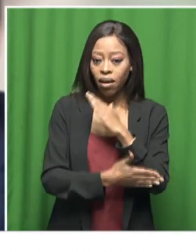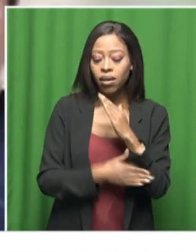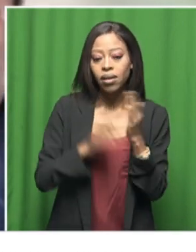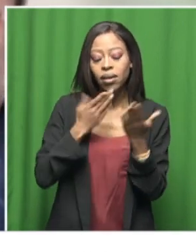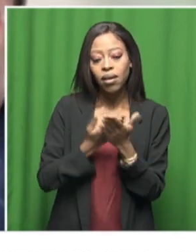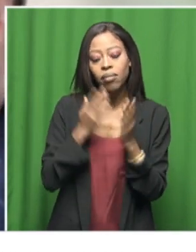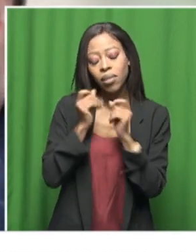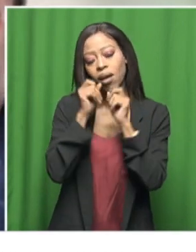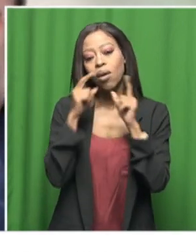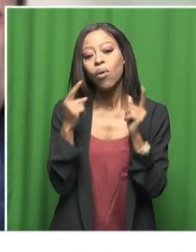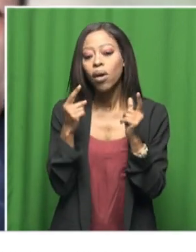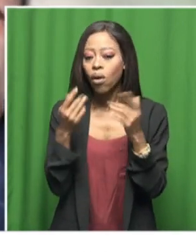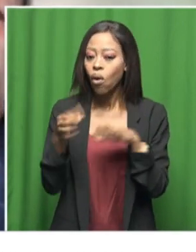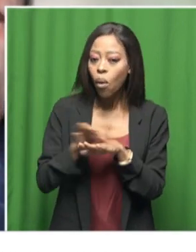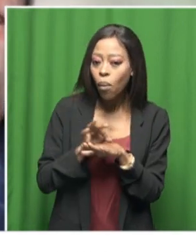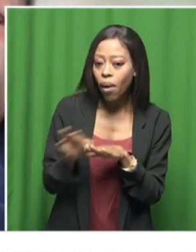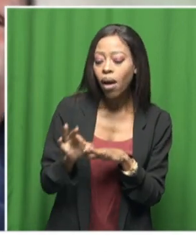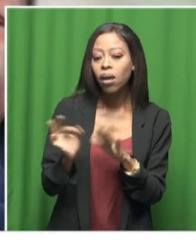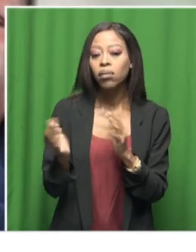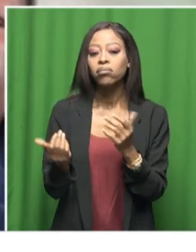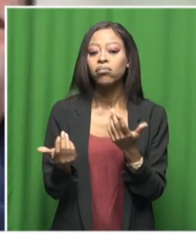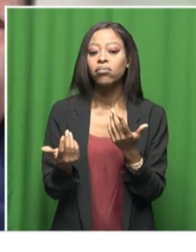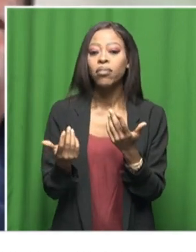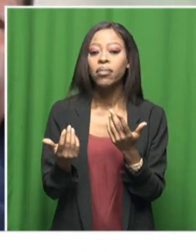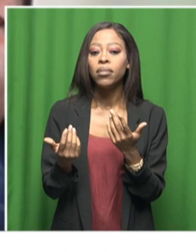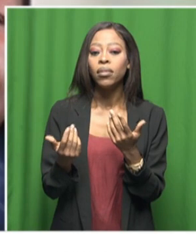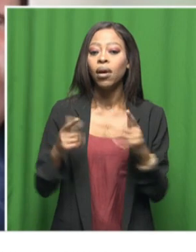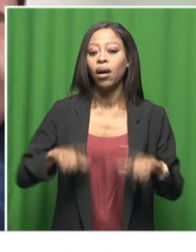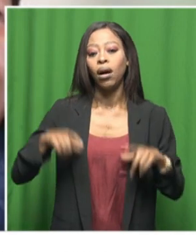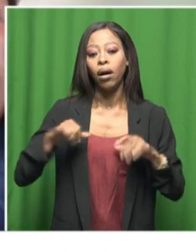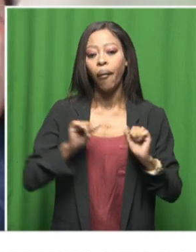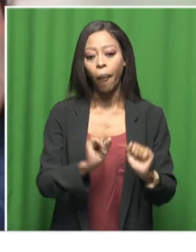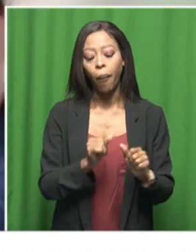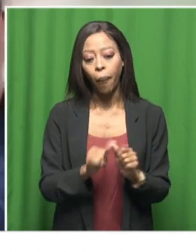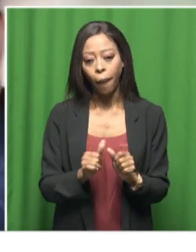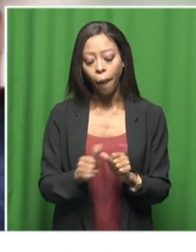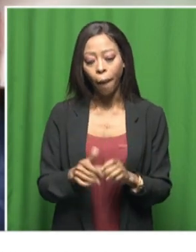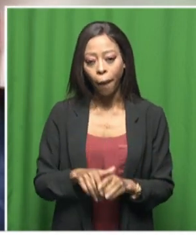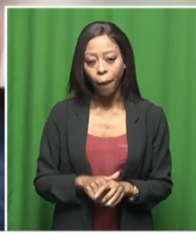or consistency to plan livelihoods better.